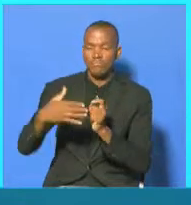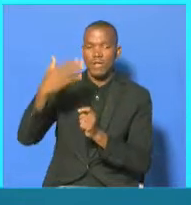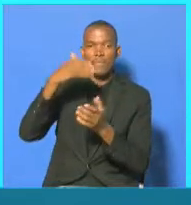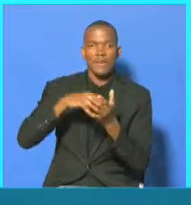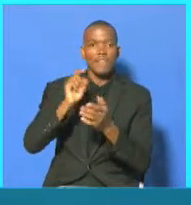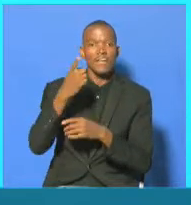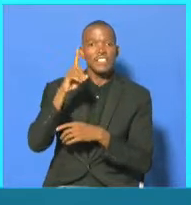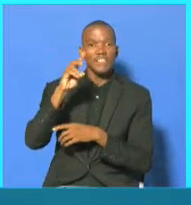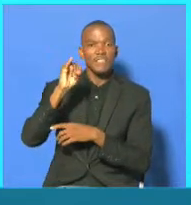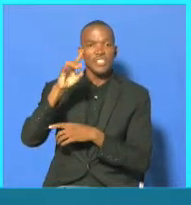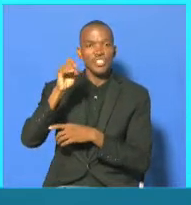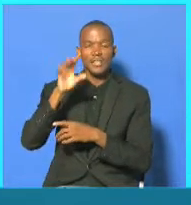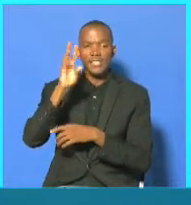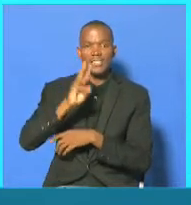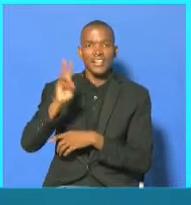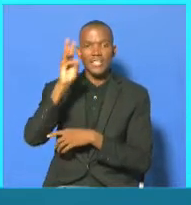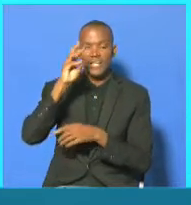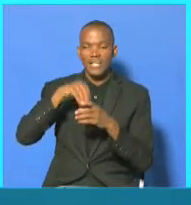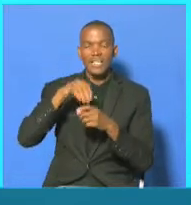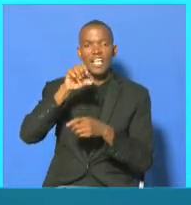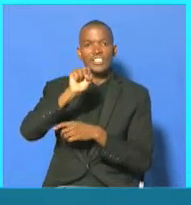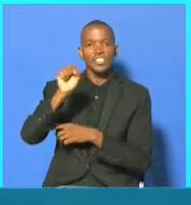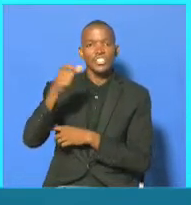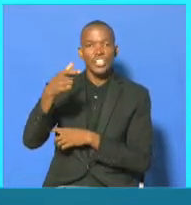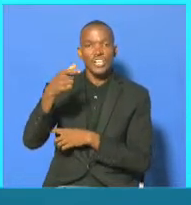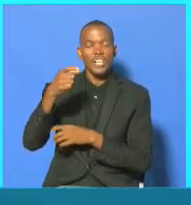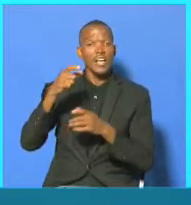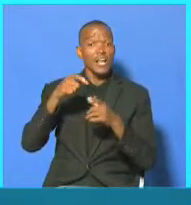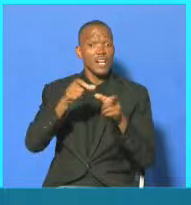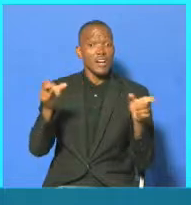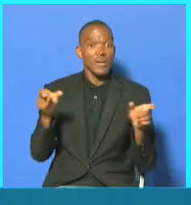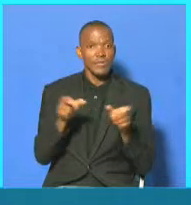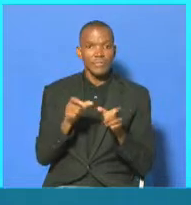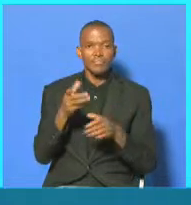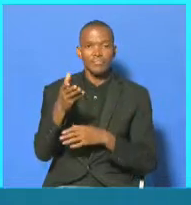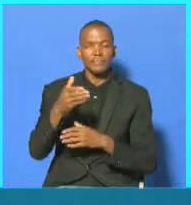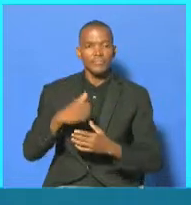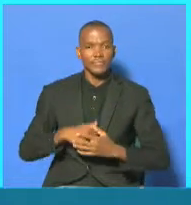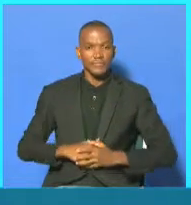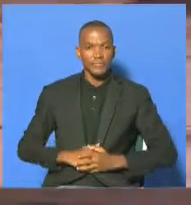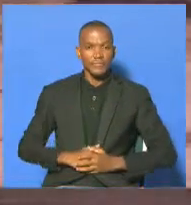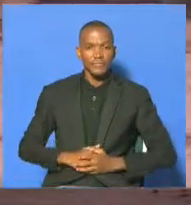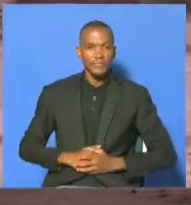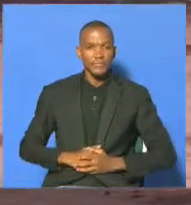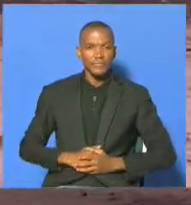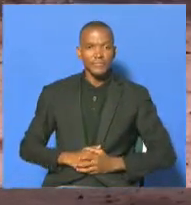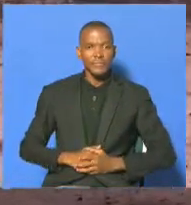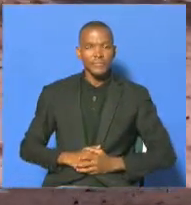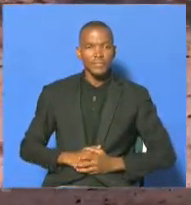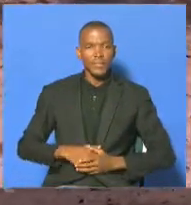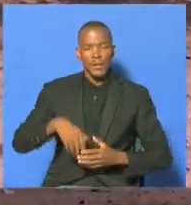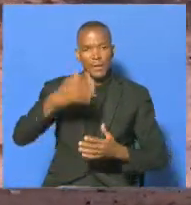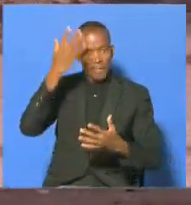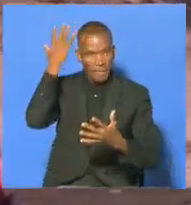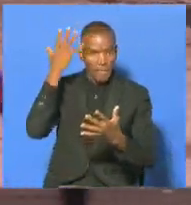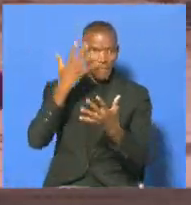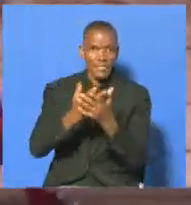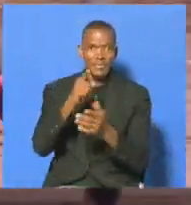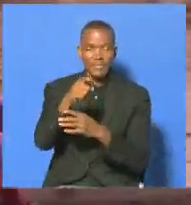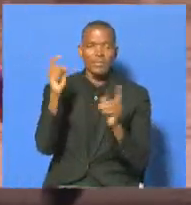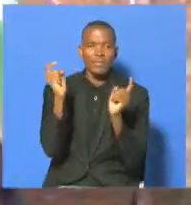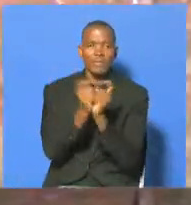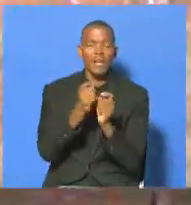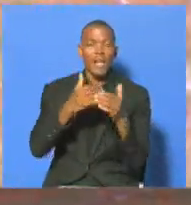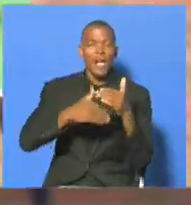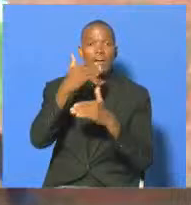scheduled for Saturday at SSG Crowns. Khomso Sfako and Bamelo Koma with more. Prisons 11 go into the encounter after